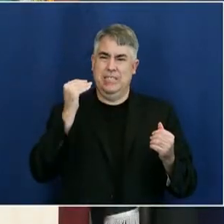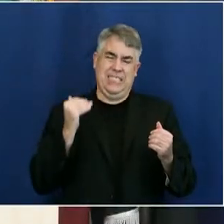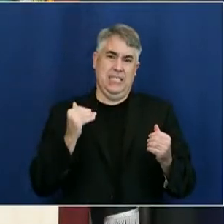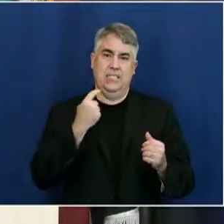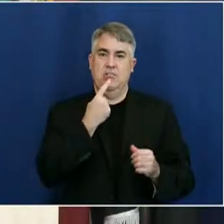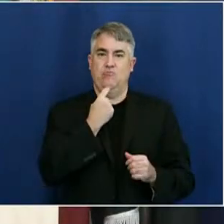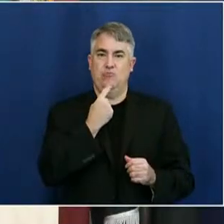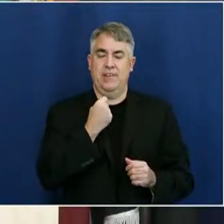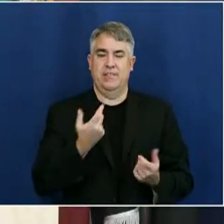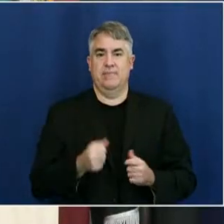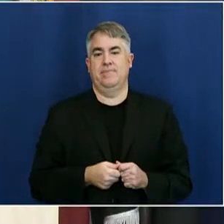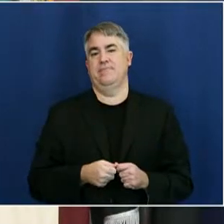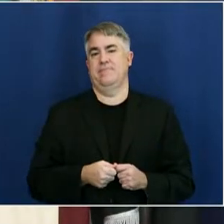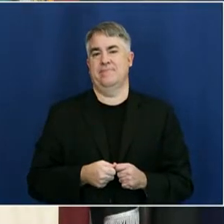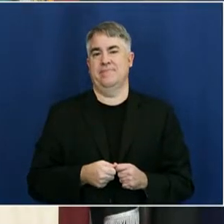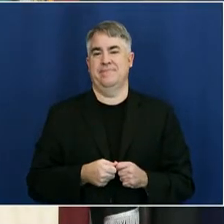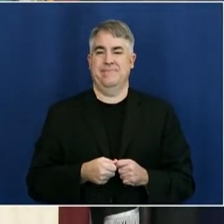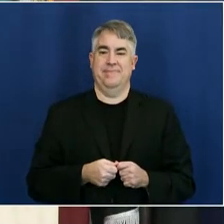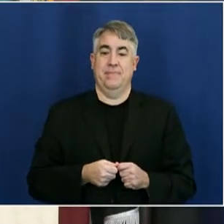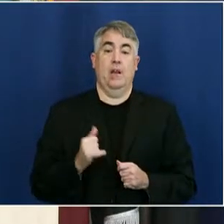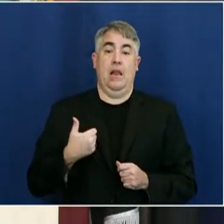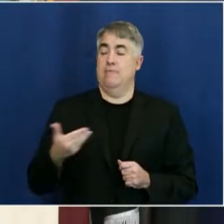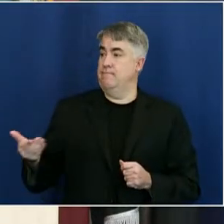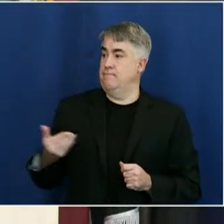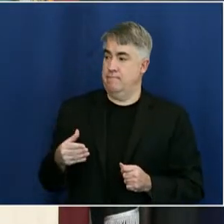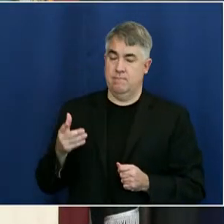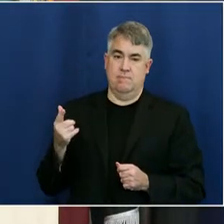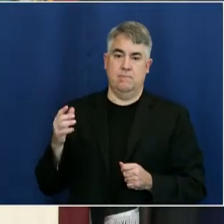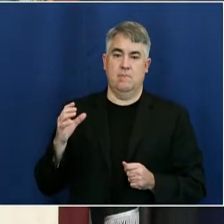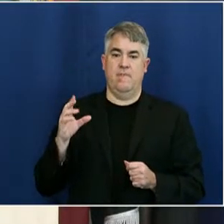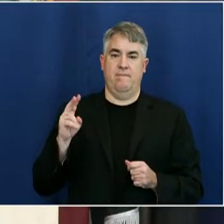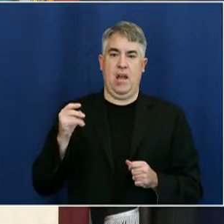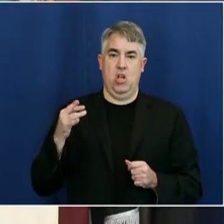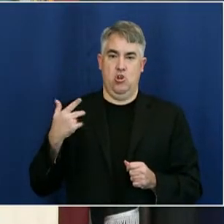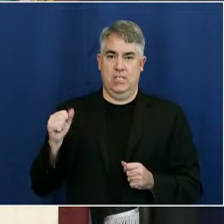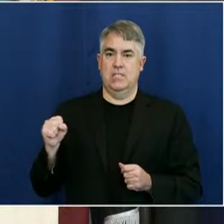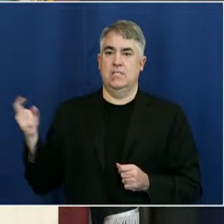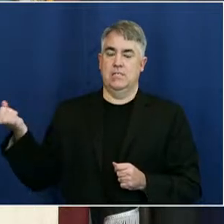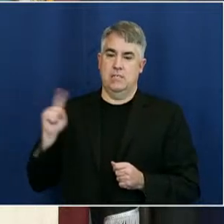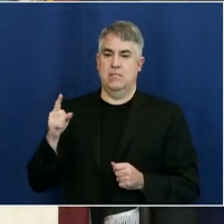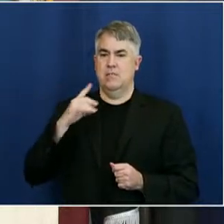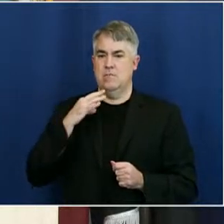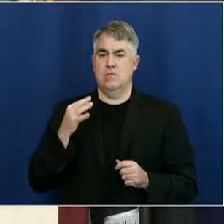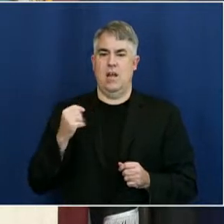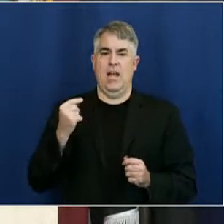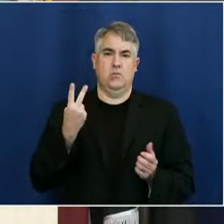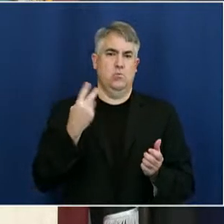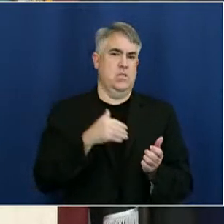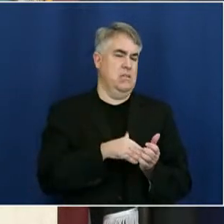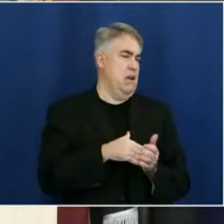let me turn it over to Supervisor Vargas, and then Dr. Wooten and Dr. McDonald are both here for questions.